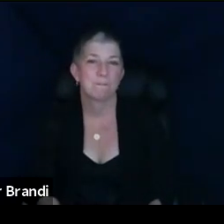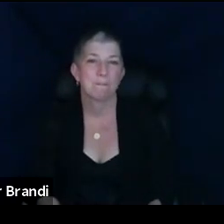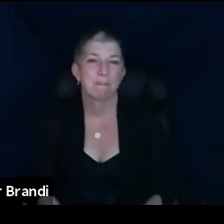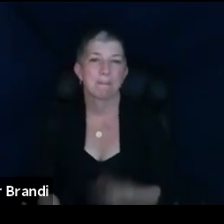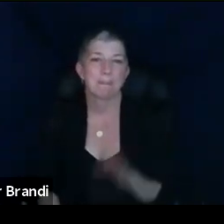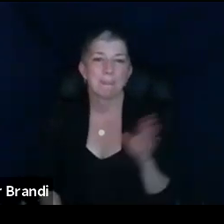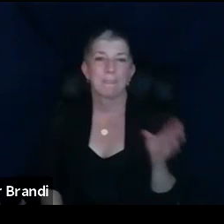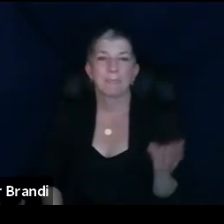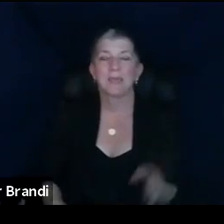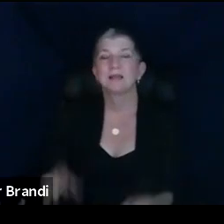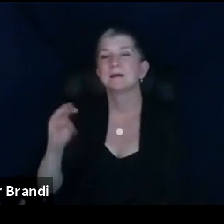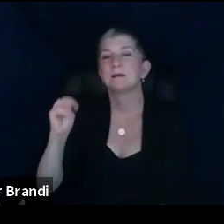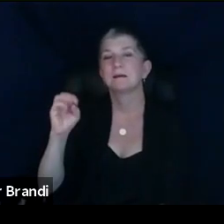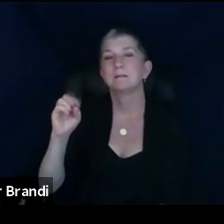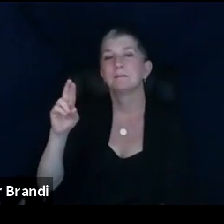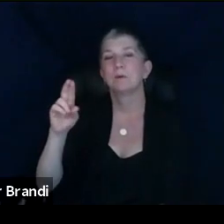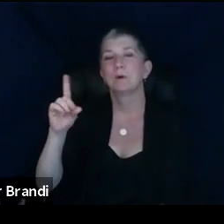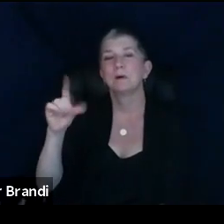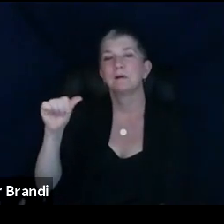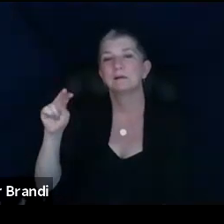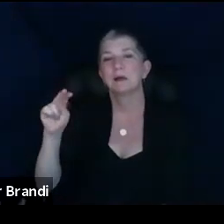Okay, so